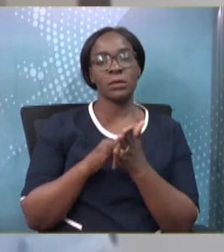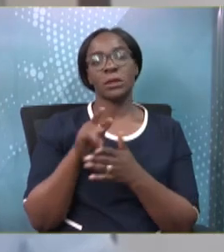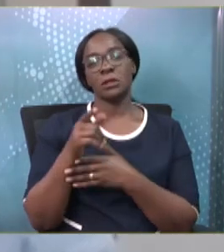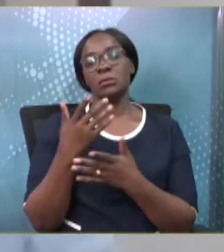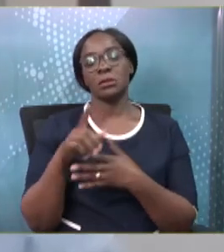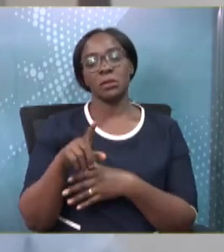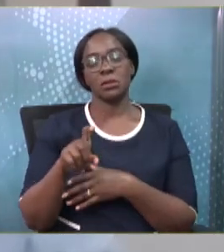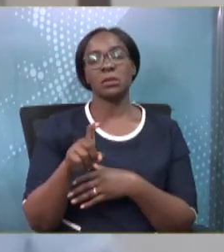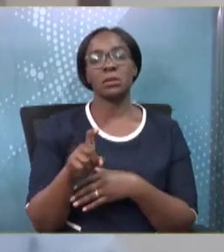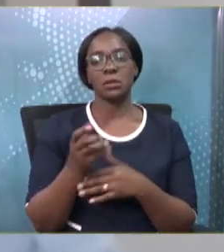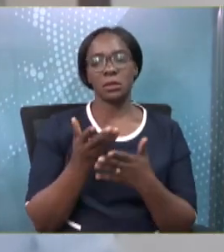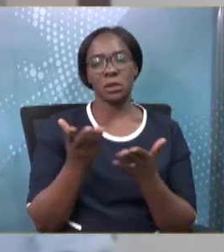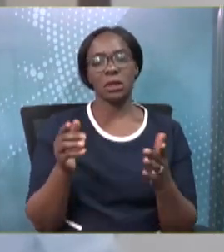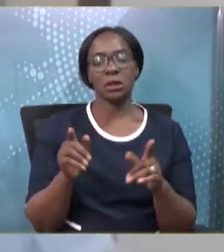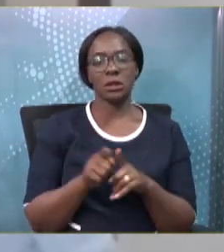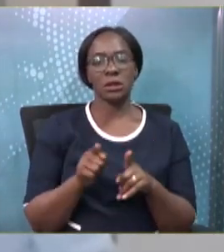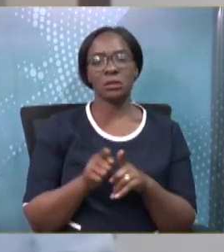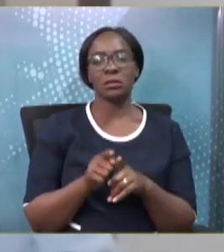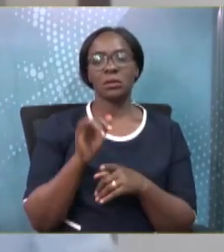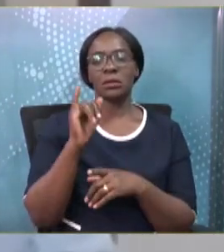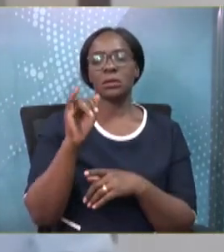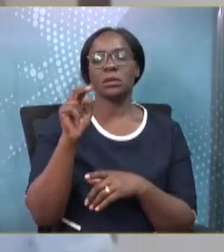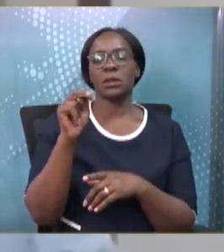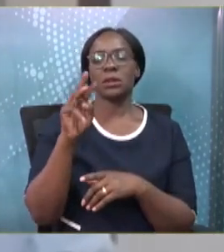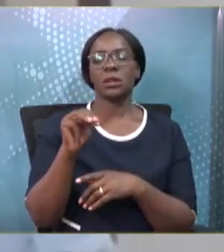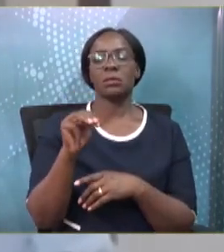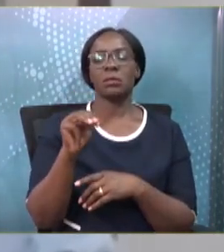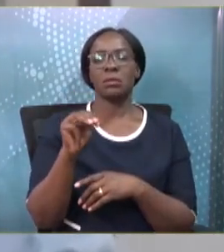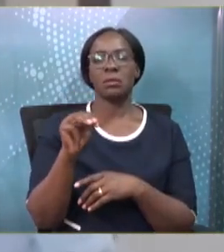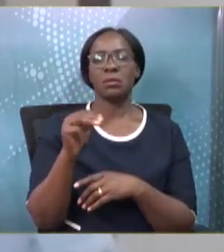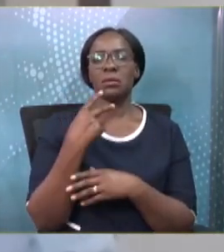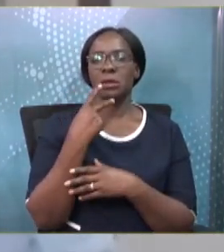So, I&M seems to be